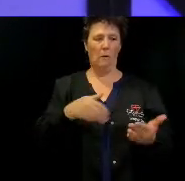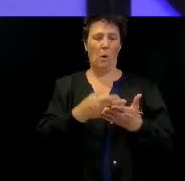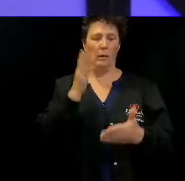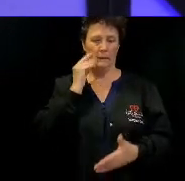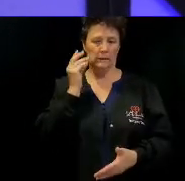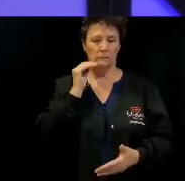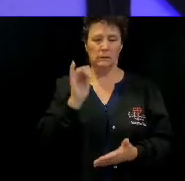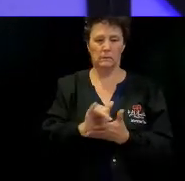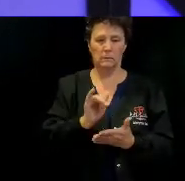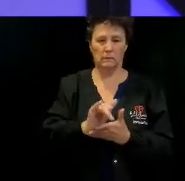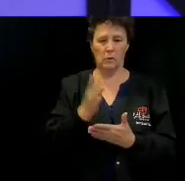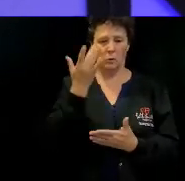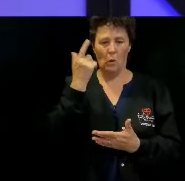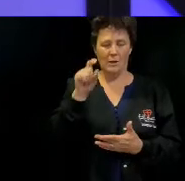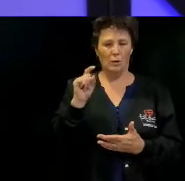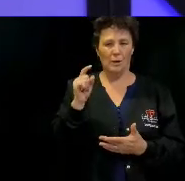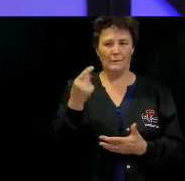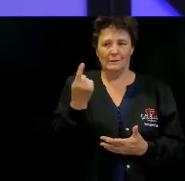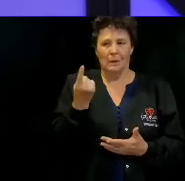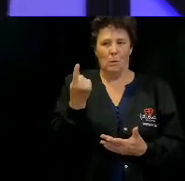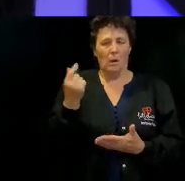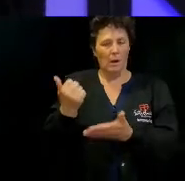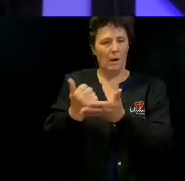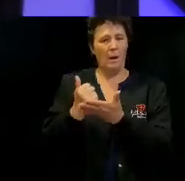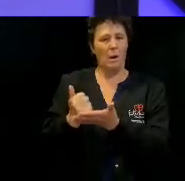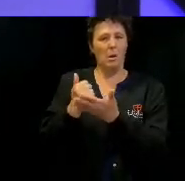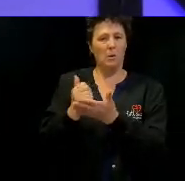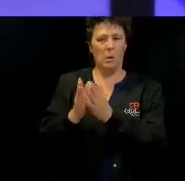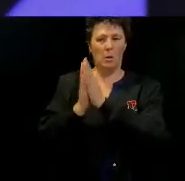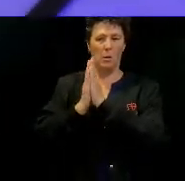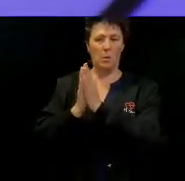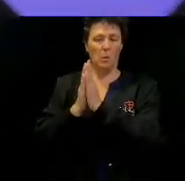That's why you need someone around you.